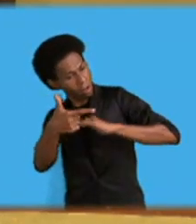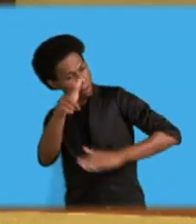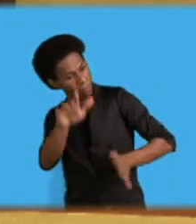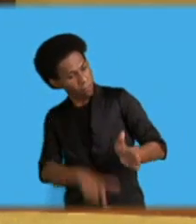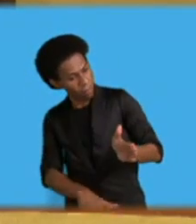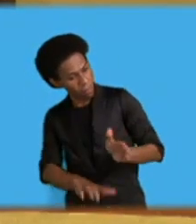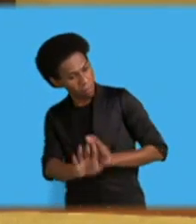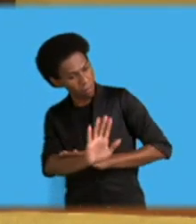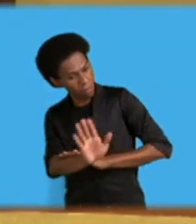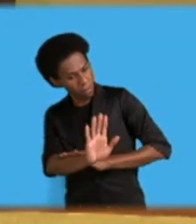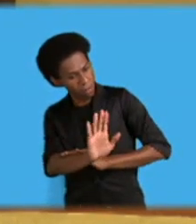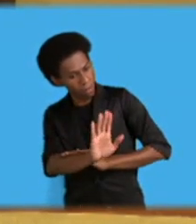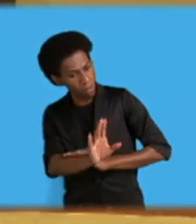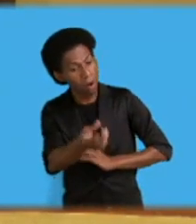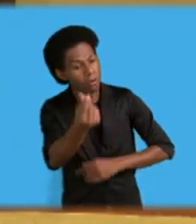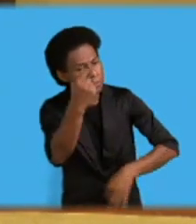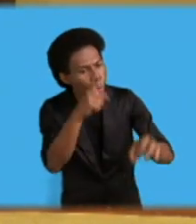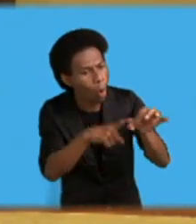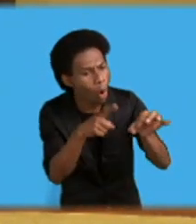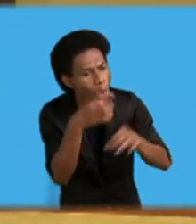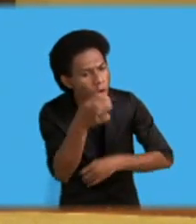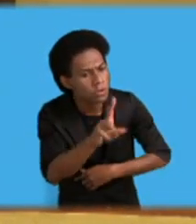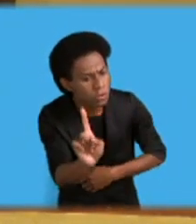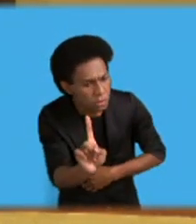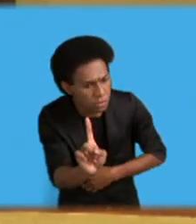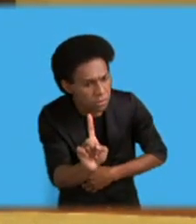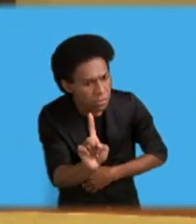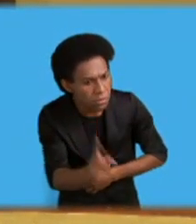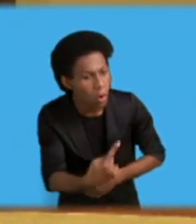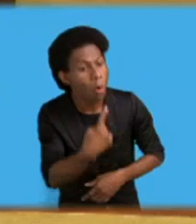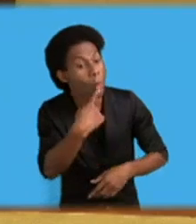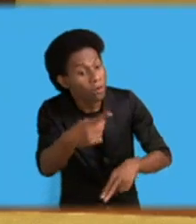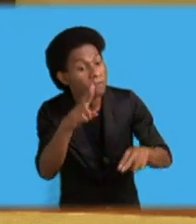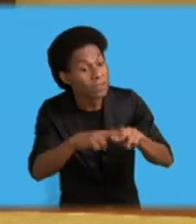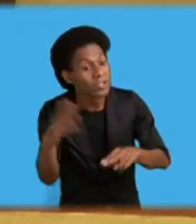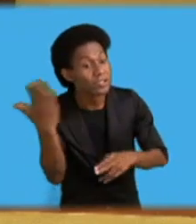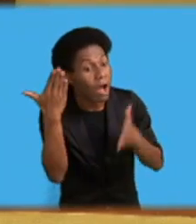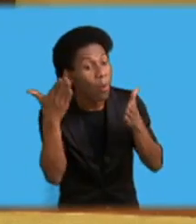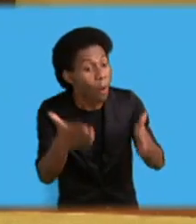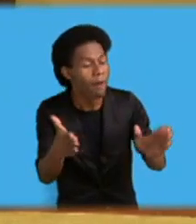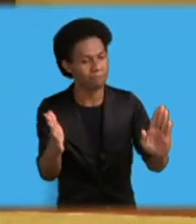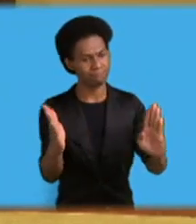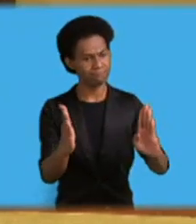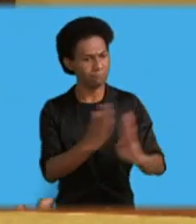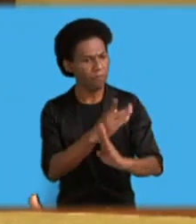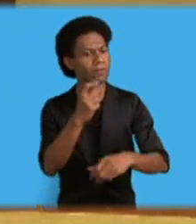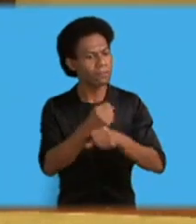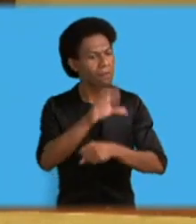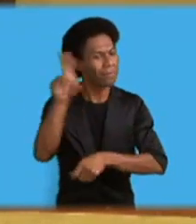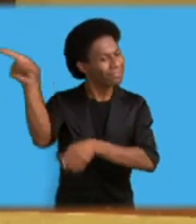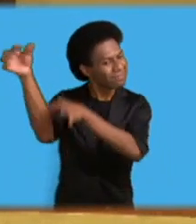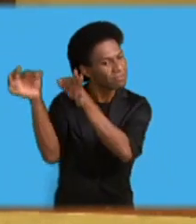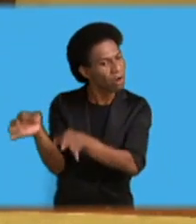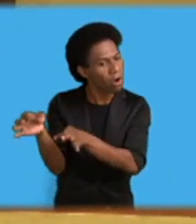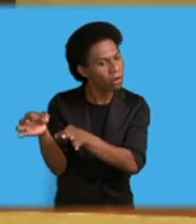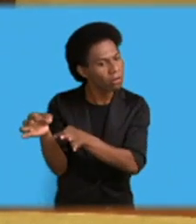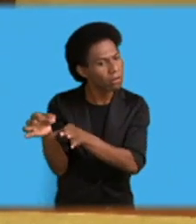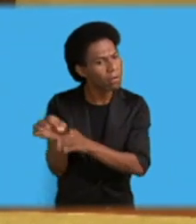that he said that Fiji Airways is a private company. They make the commercial decision. Fiji